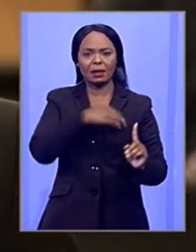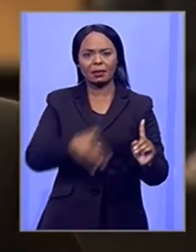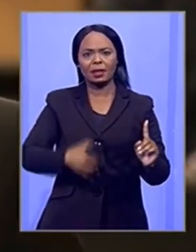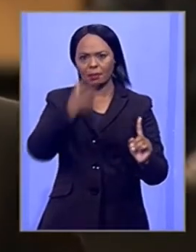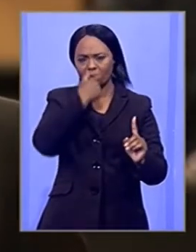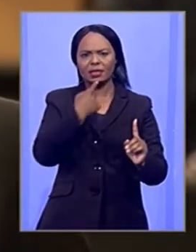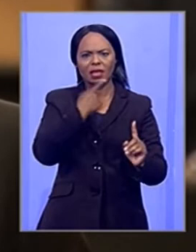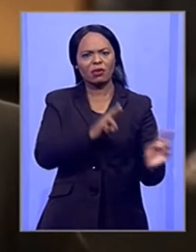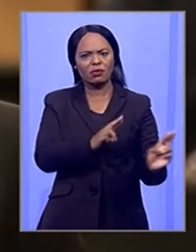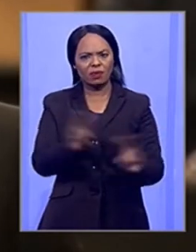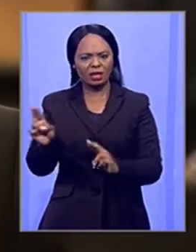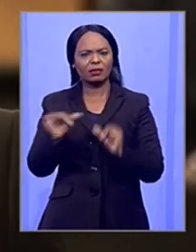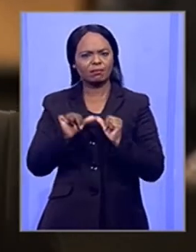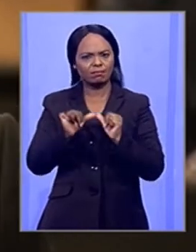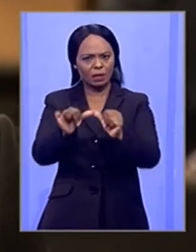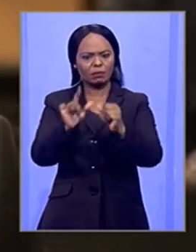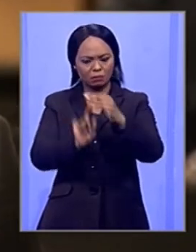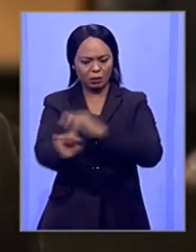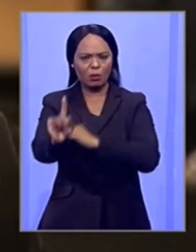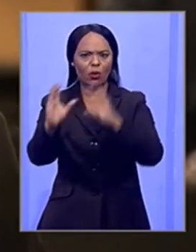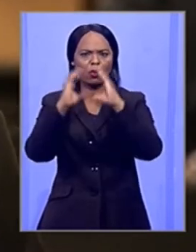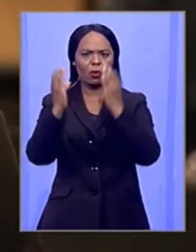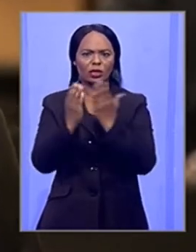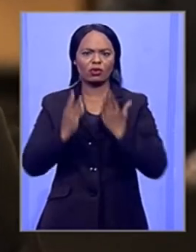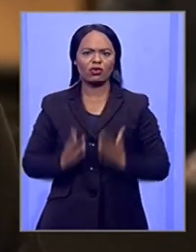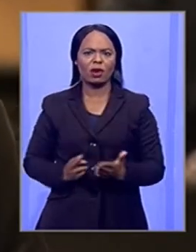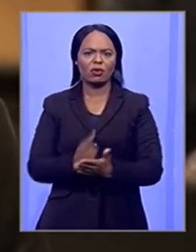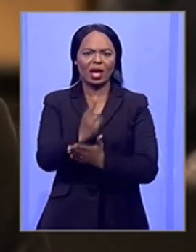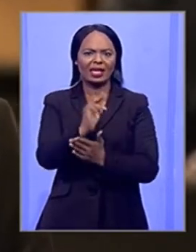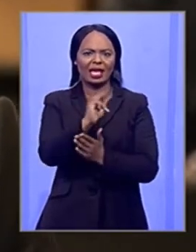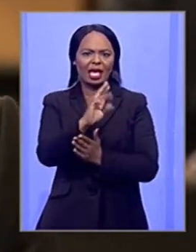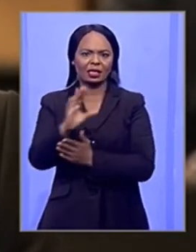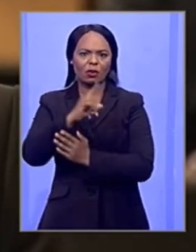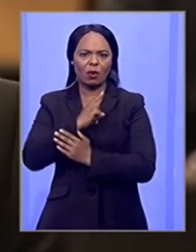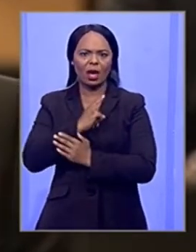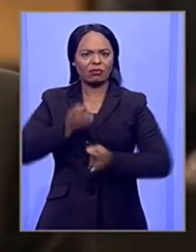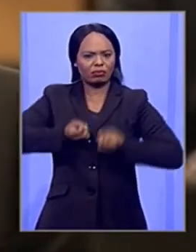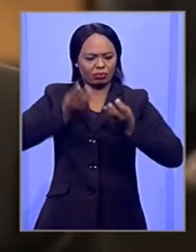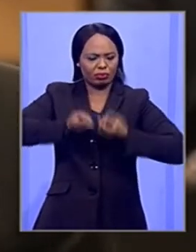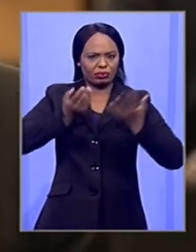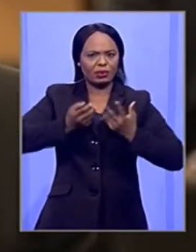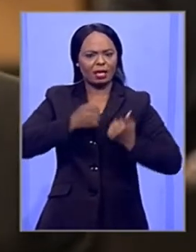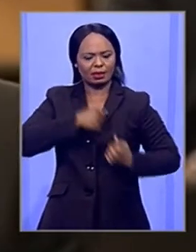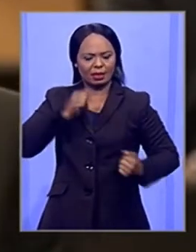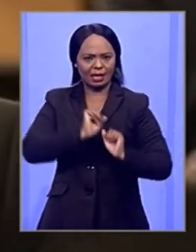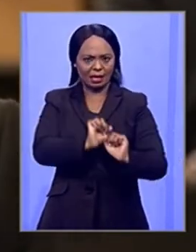ikemišitše go tšwelela pele ga komiti ya maitshwaro ya ANC go hlalosa lehlakore la gago la ditaba.